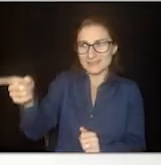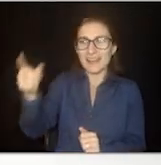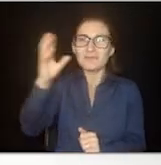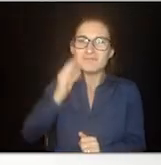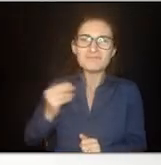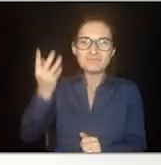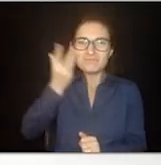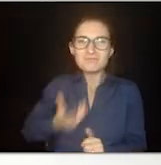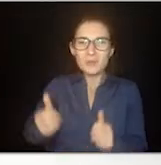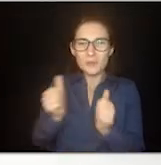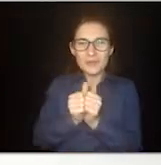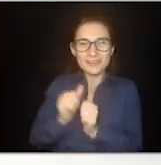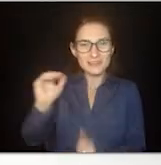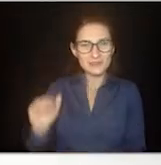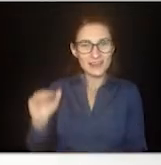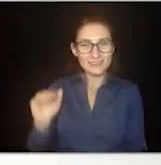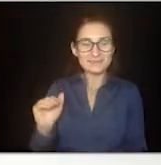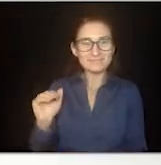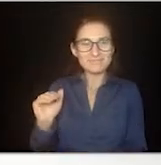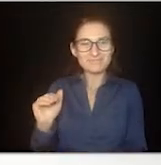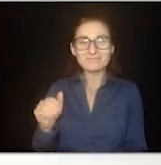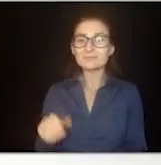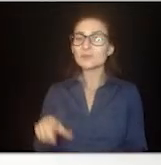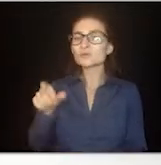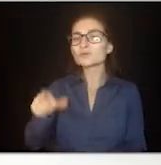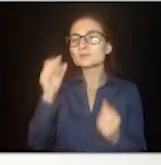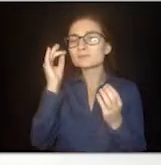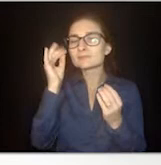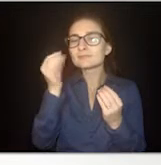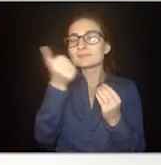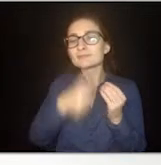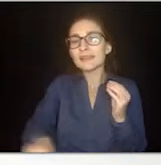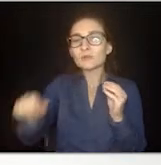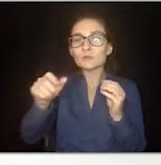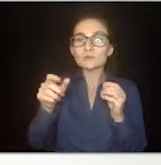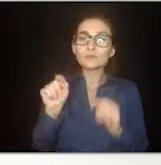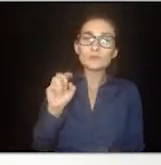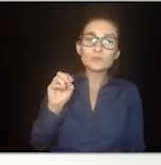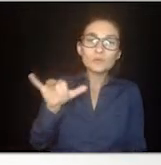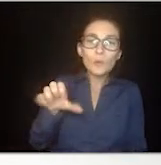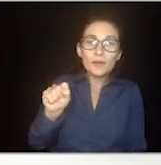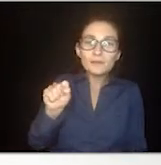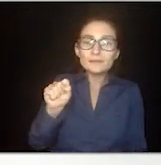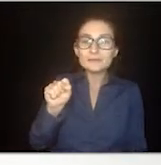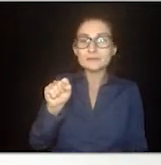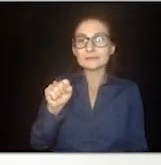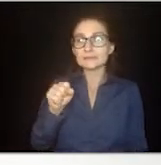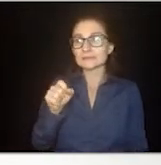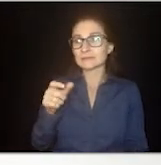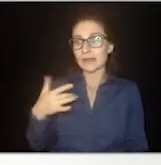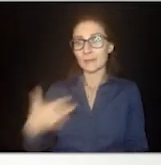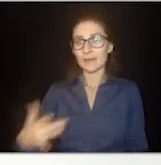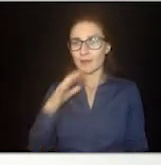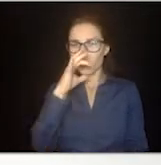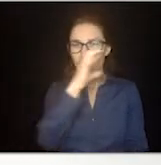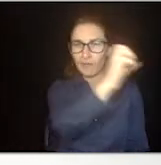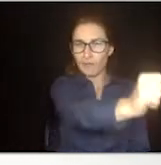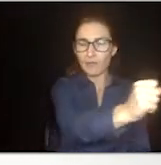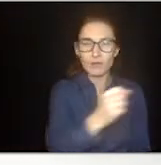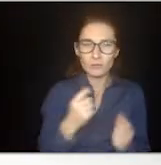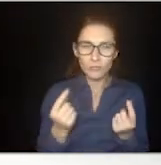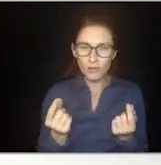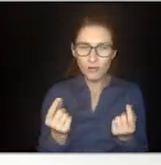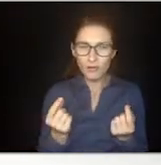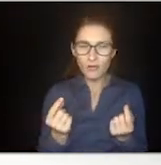have. But you really want to think about any kind of toys that they like. What do they